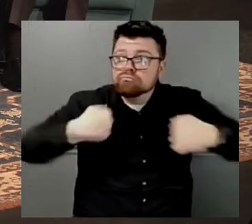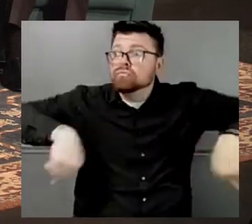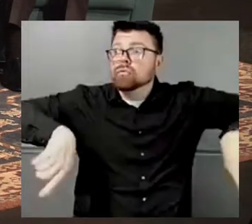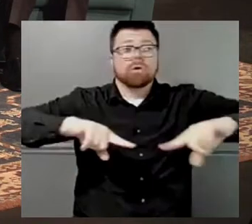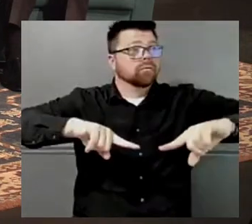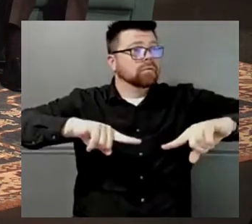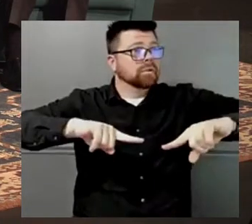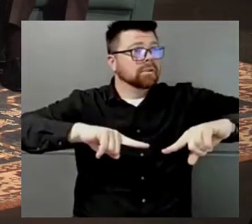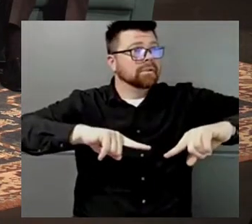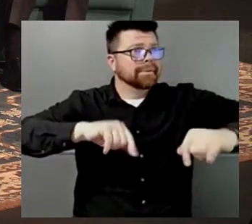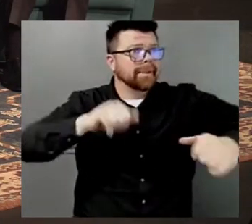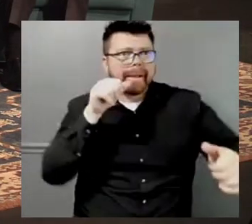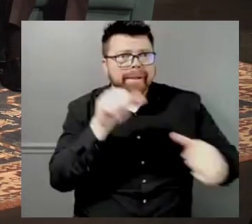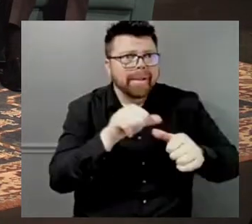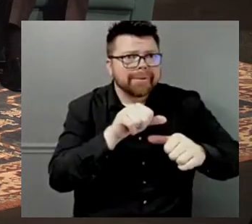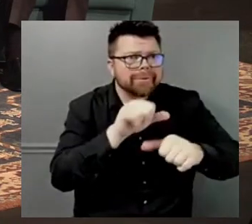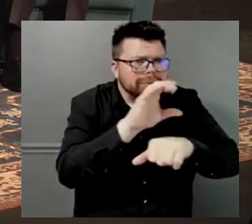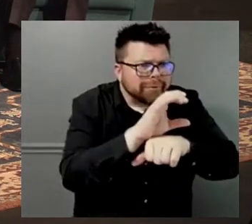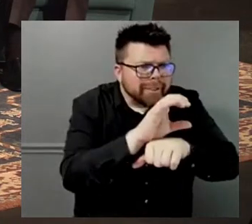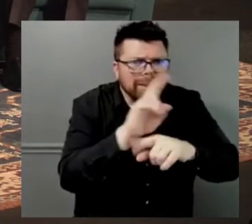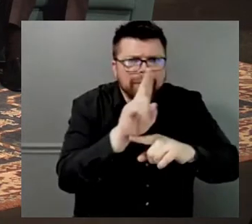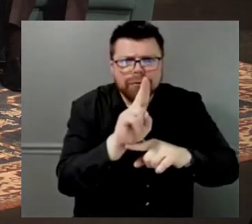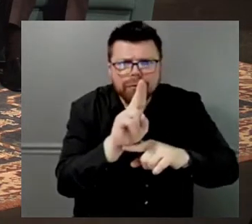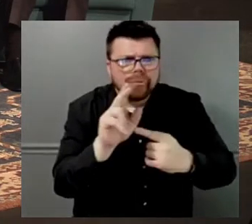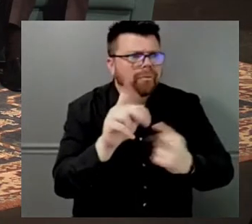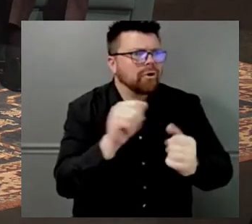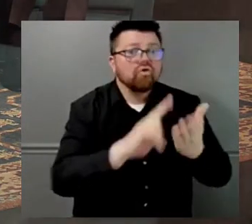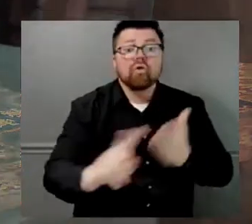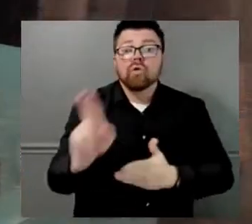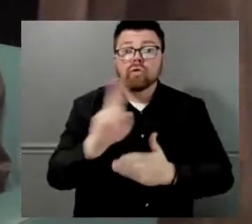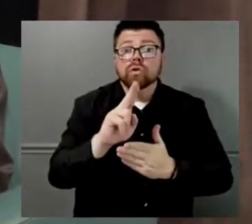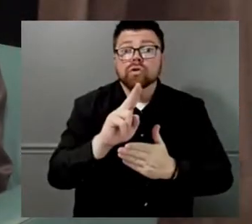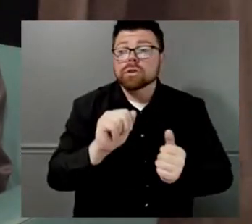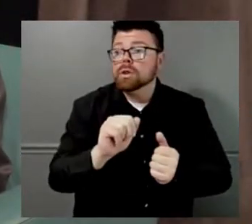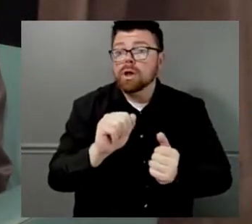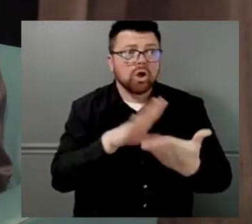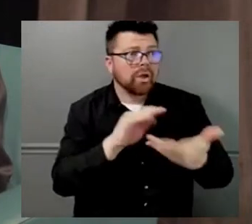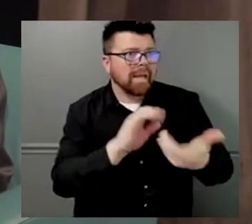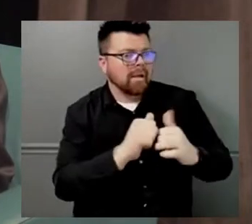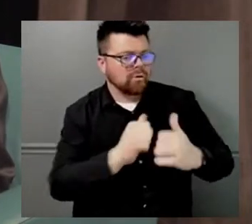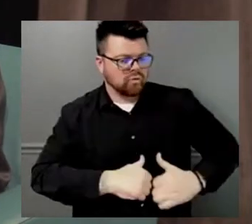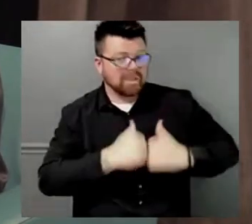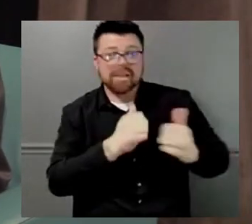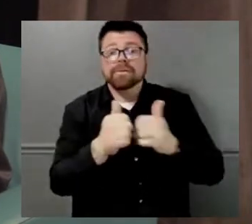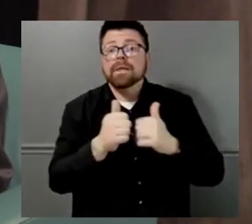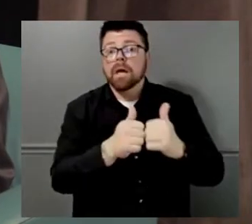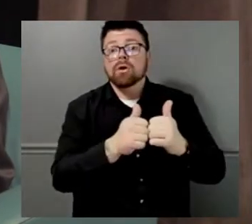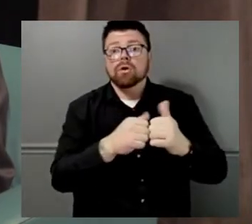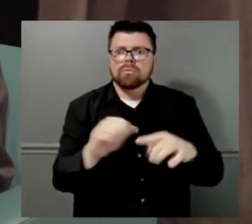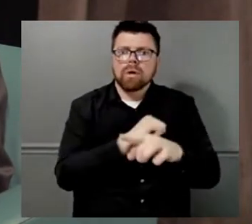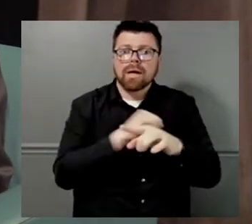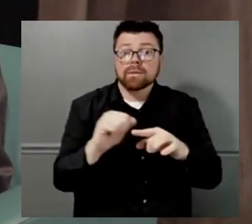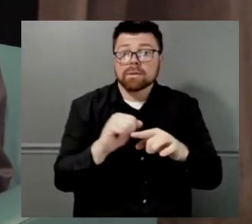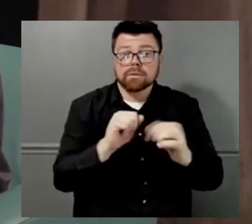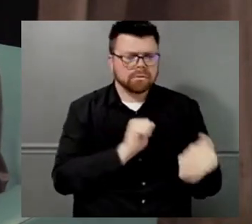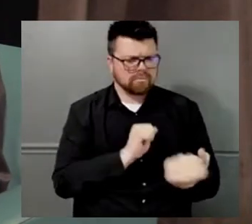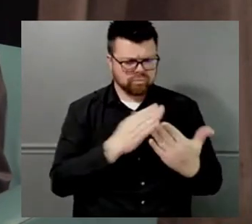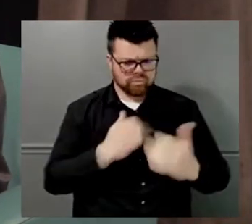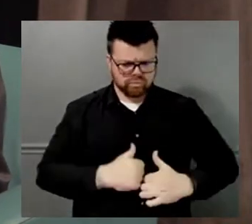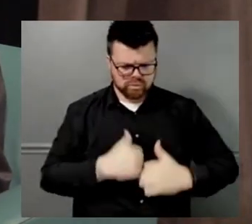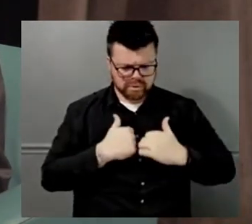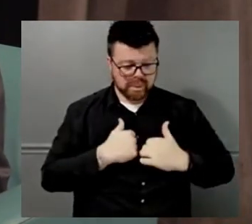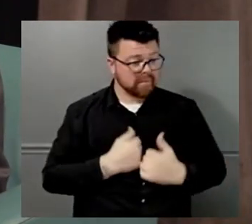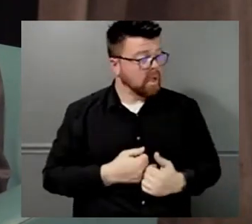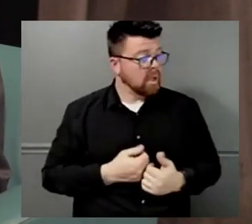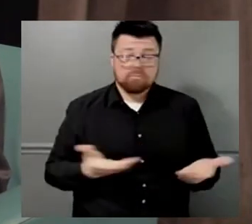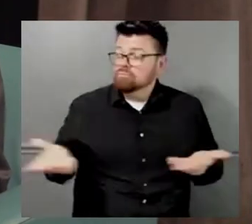Citizen University, learning how to live together, learning how to practice what Justices Sotomayor and Barrett have been sharing with